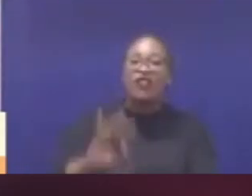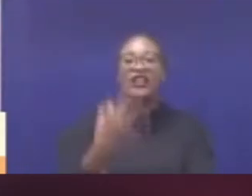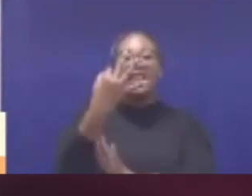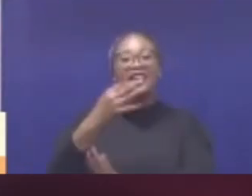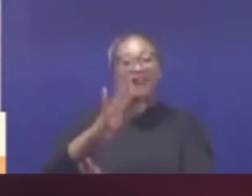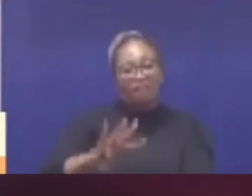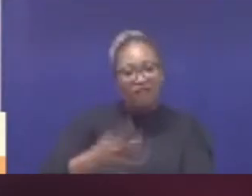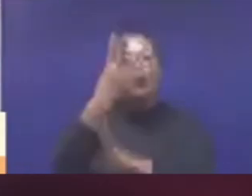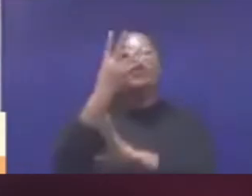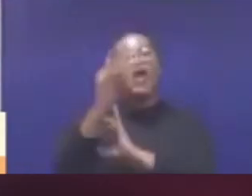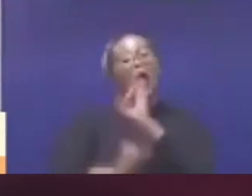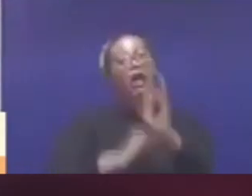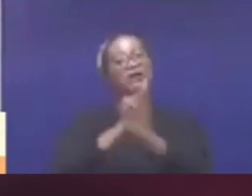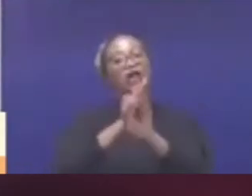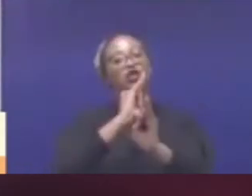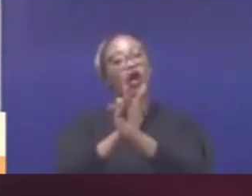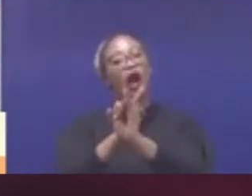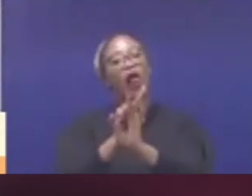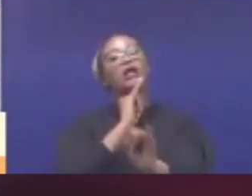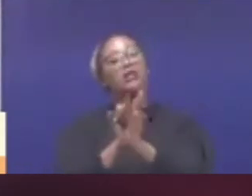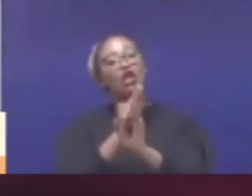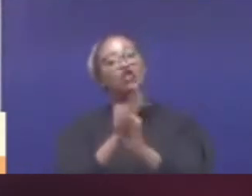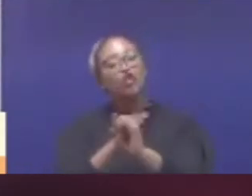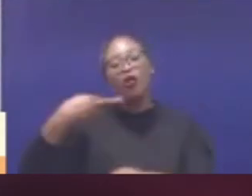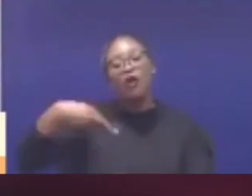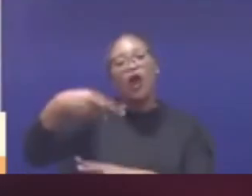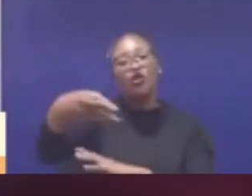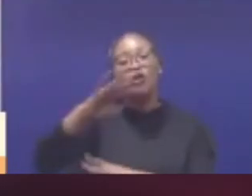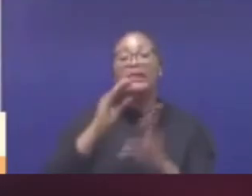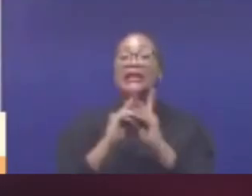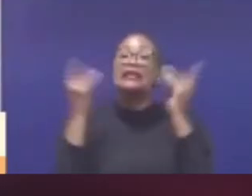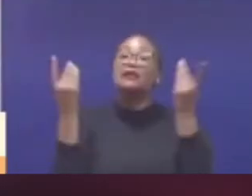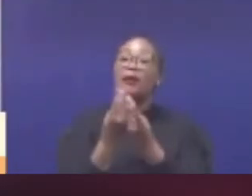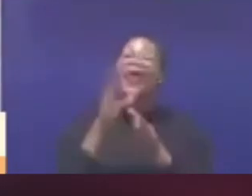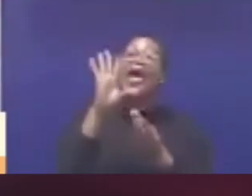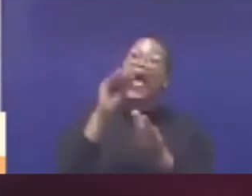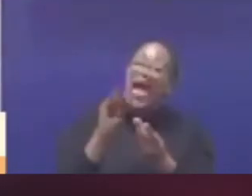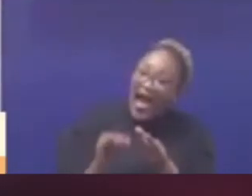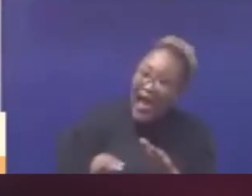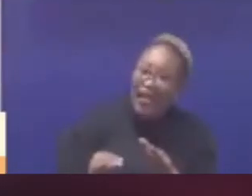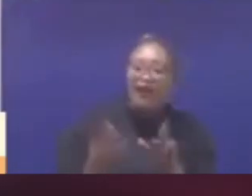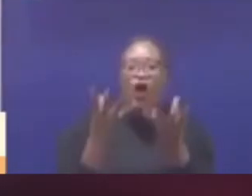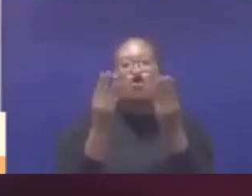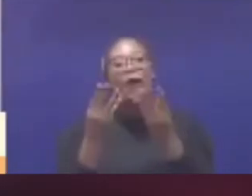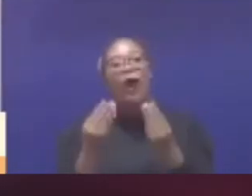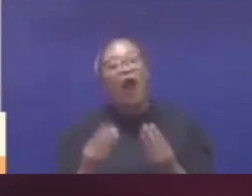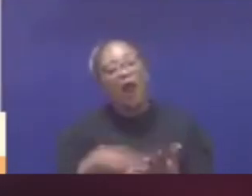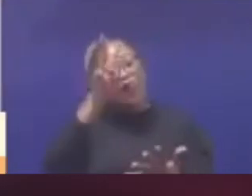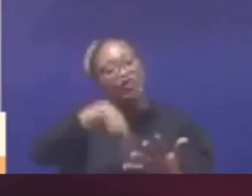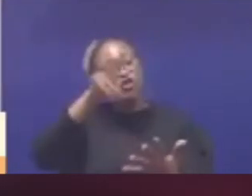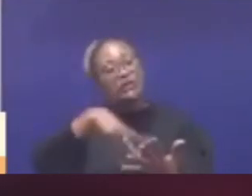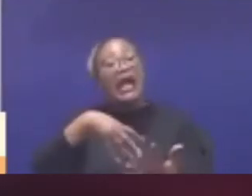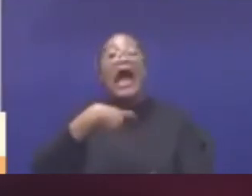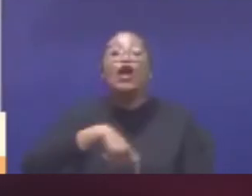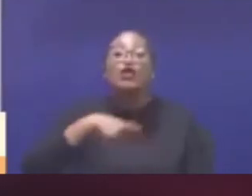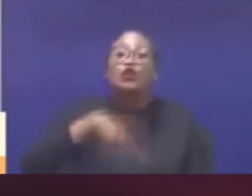the department has improved literacy and numeracy for benchmark grades. A learner needs to read, write, and